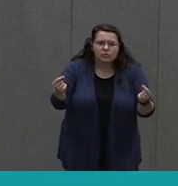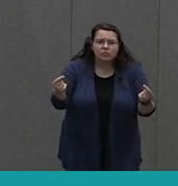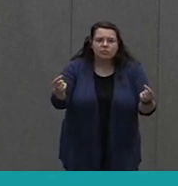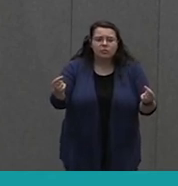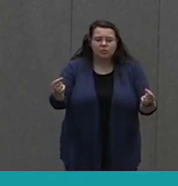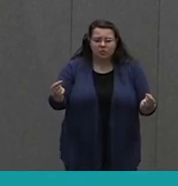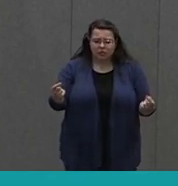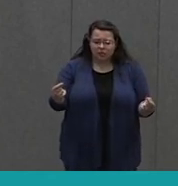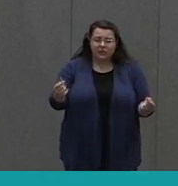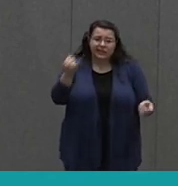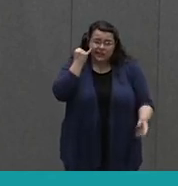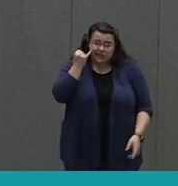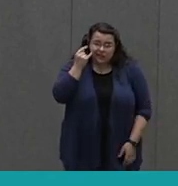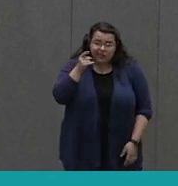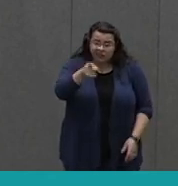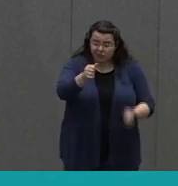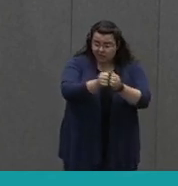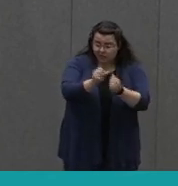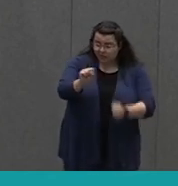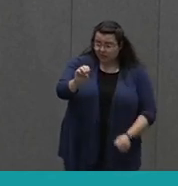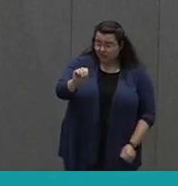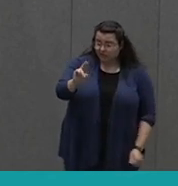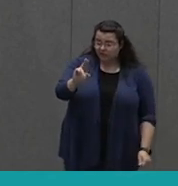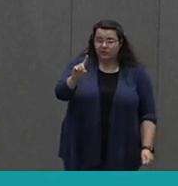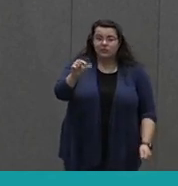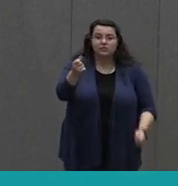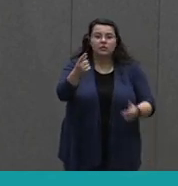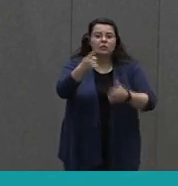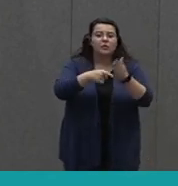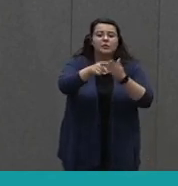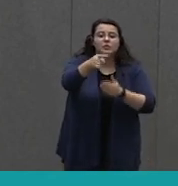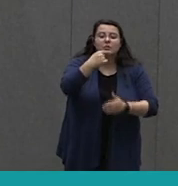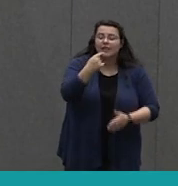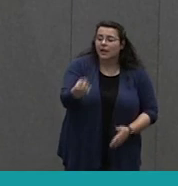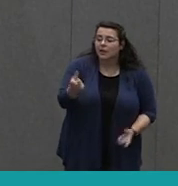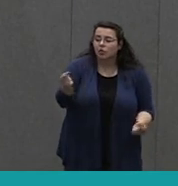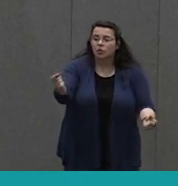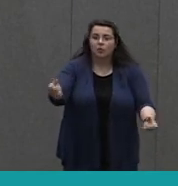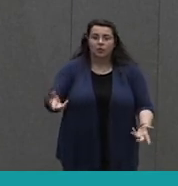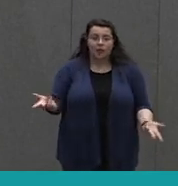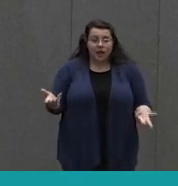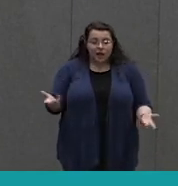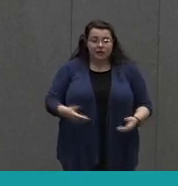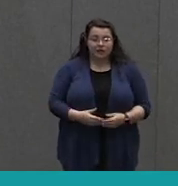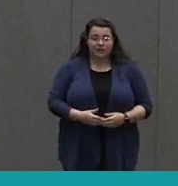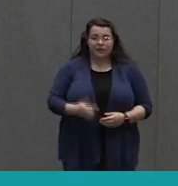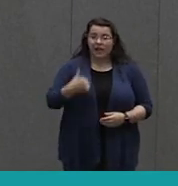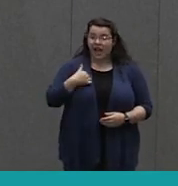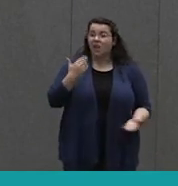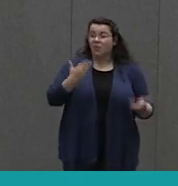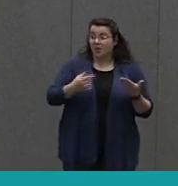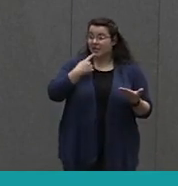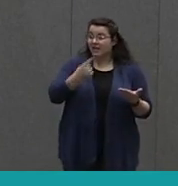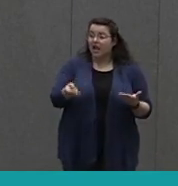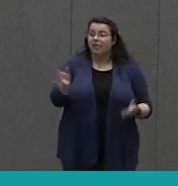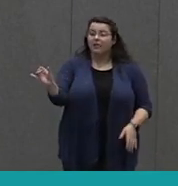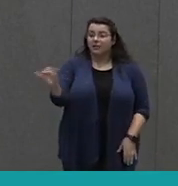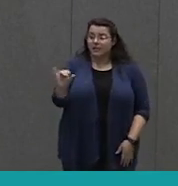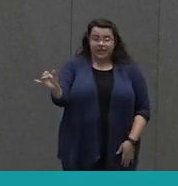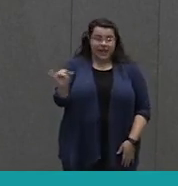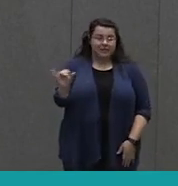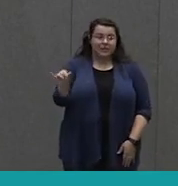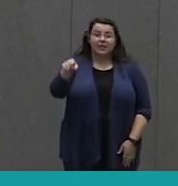Smudge froze. Oh my goodness, what was that? Her face looks a little bit